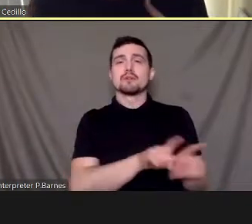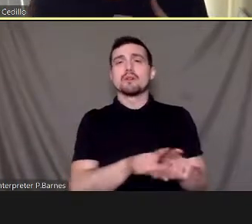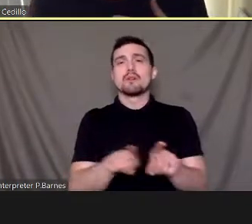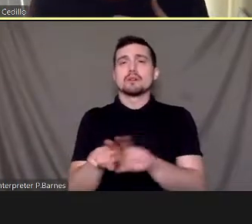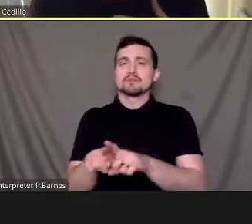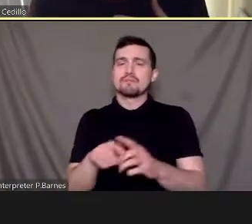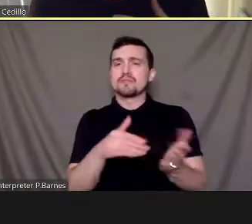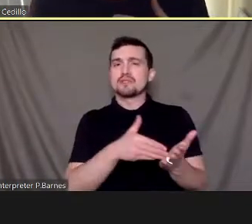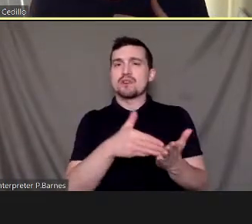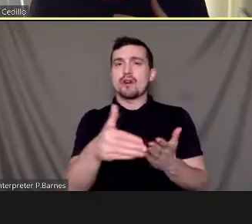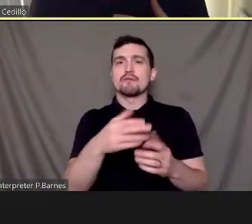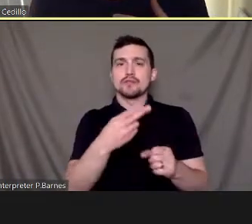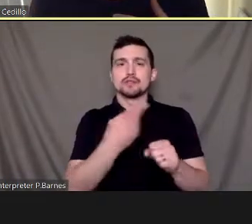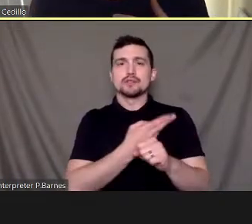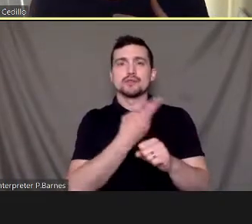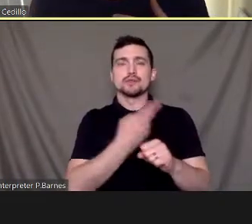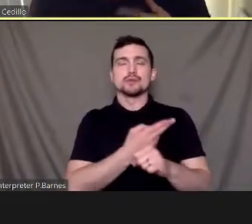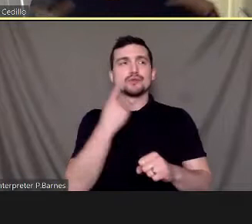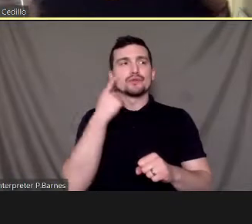used to